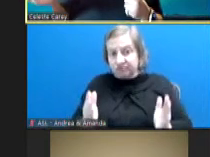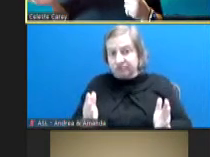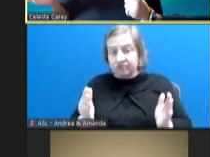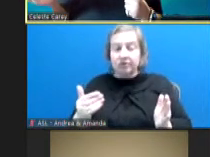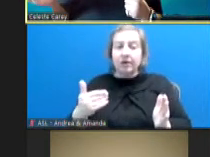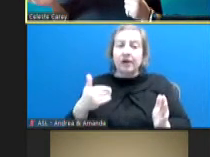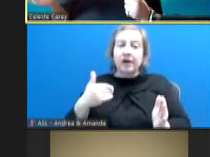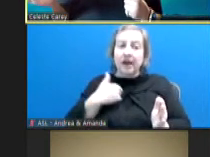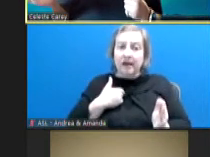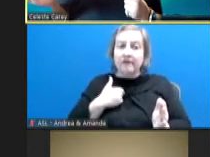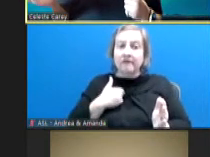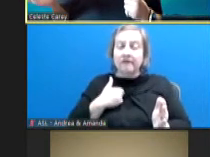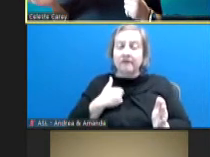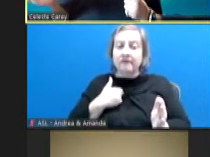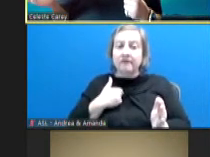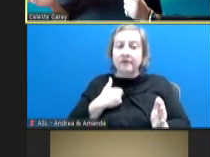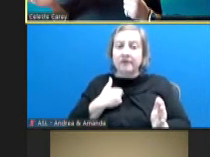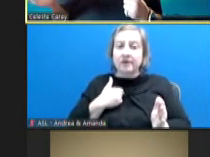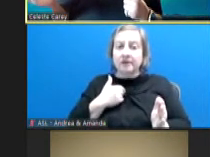having